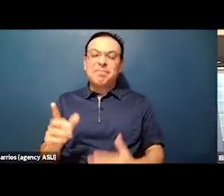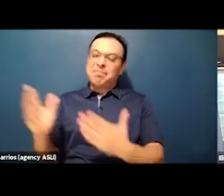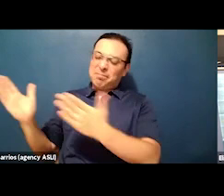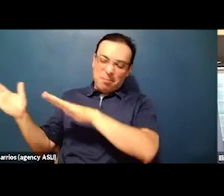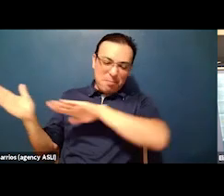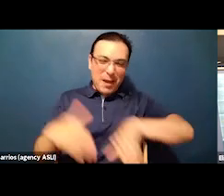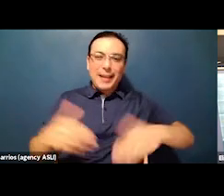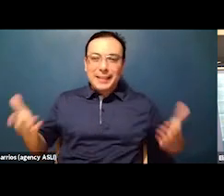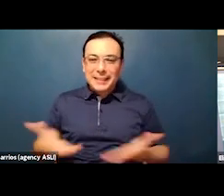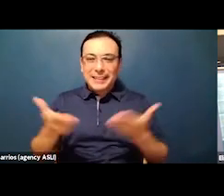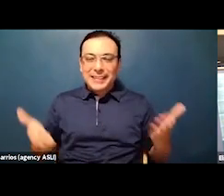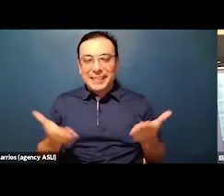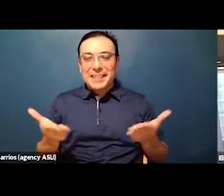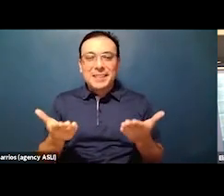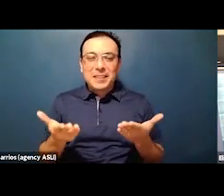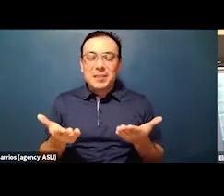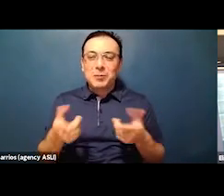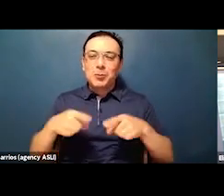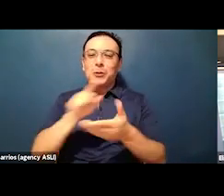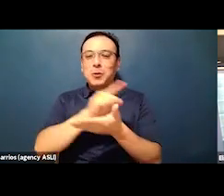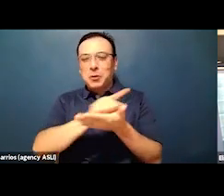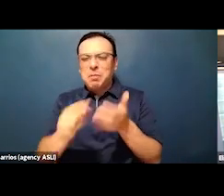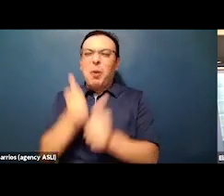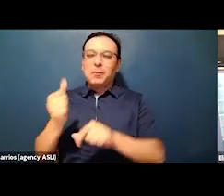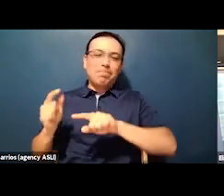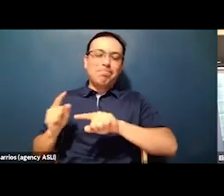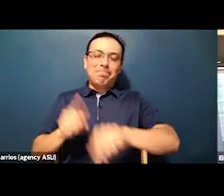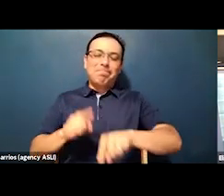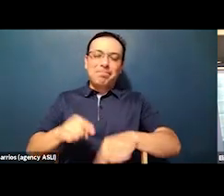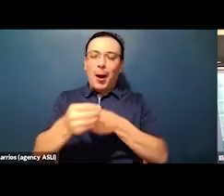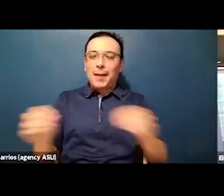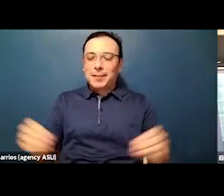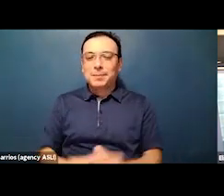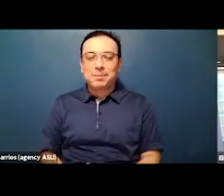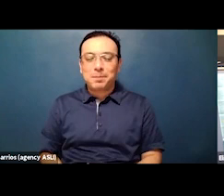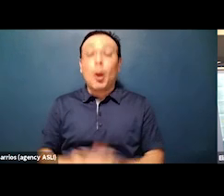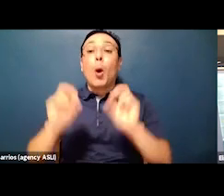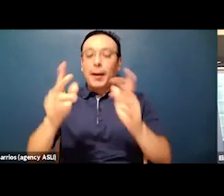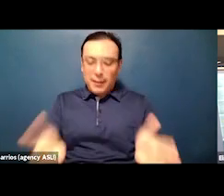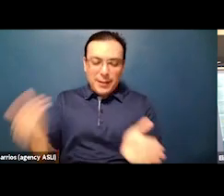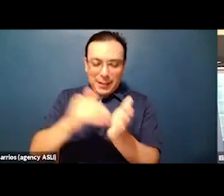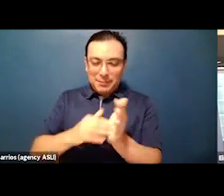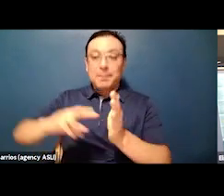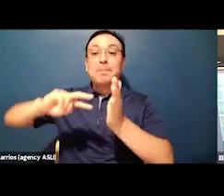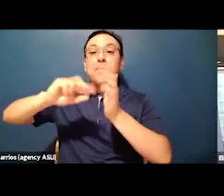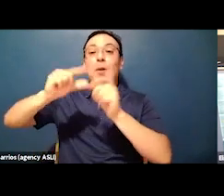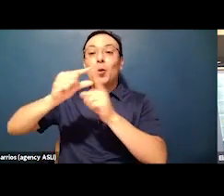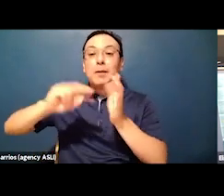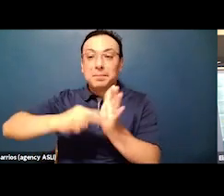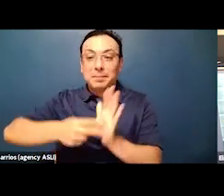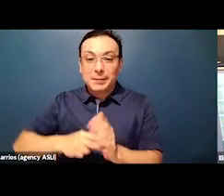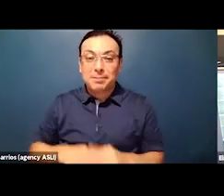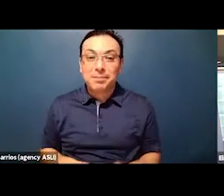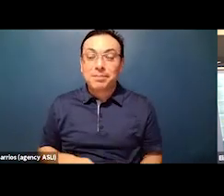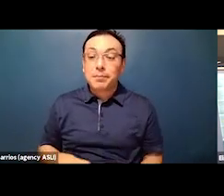So anyway, back to the definition of disabilities. The Americans with Disabilities Act, ADA,